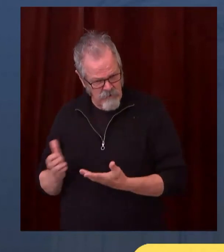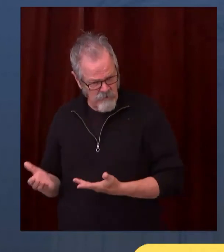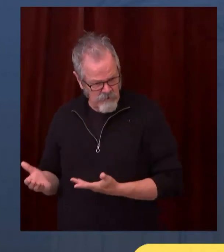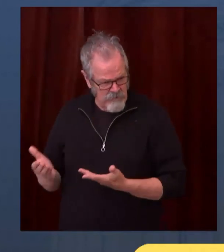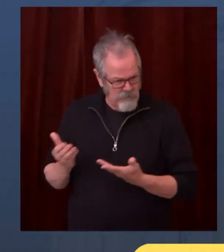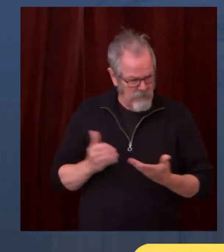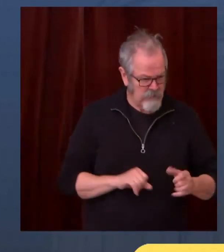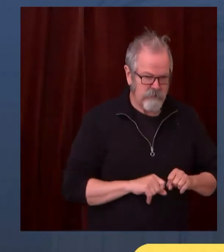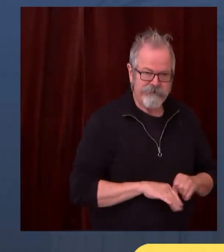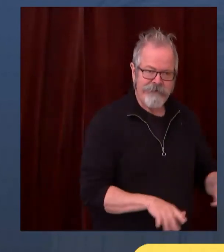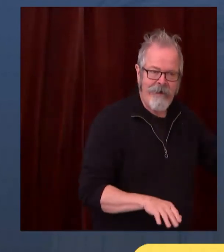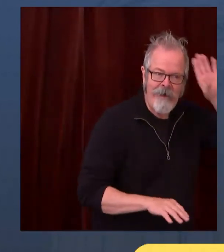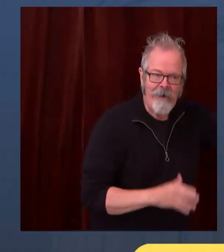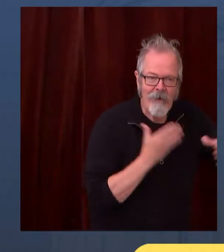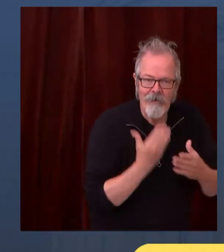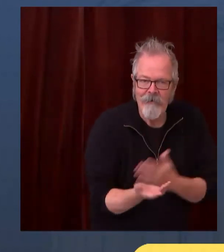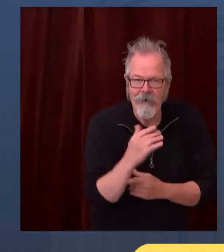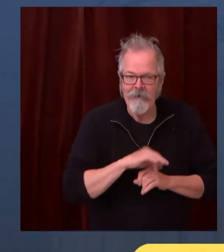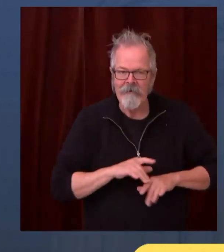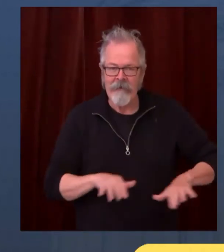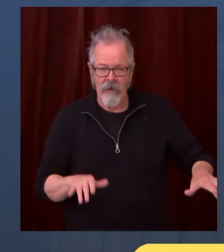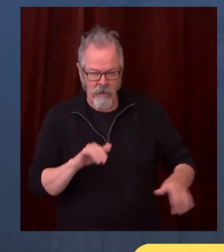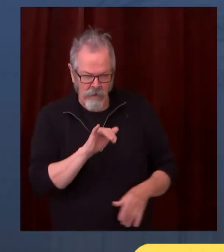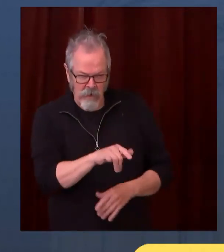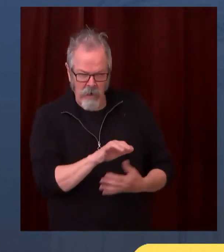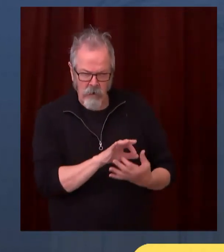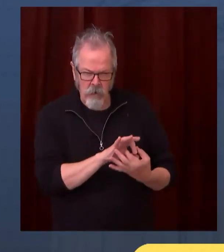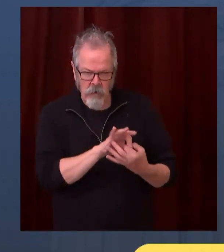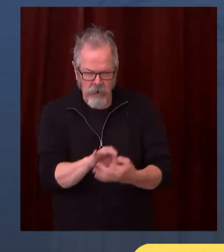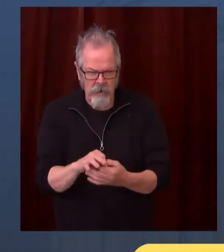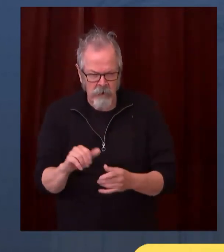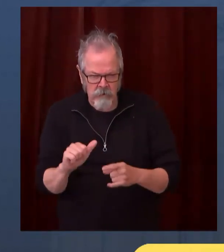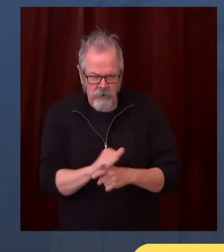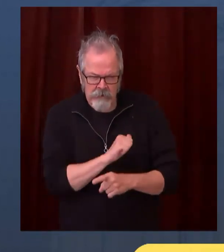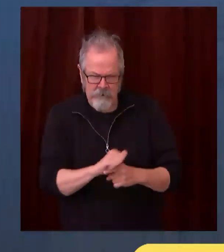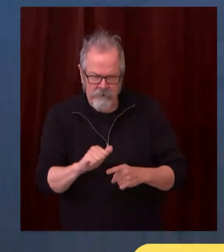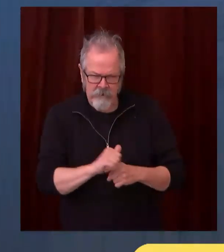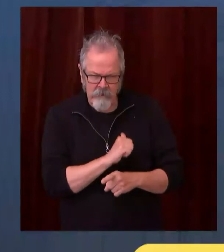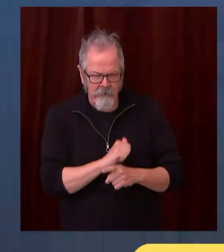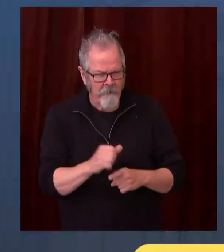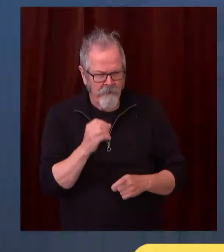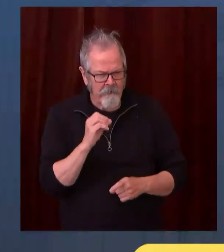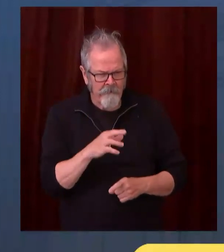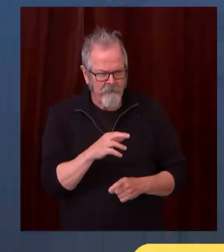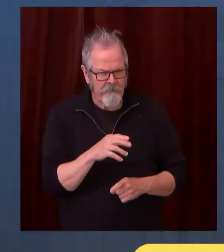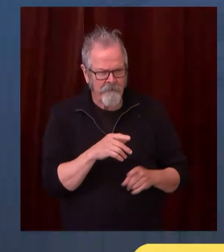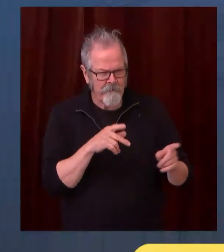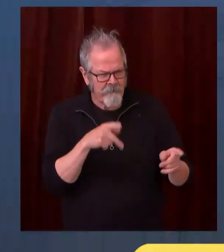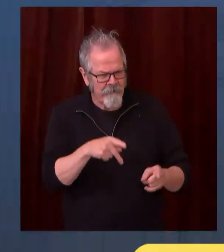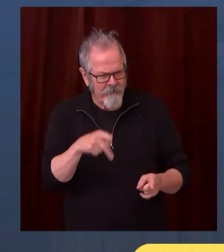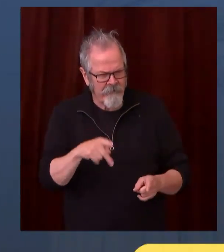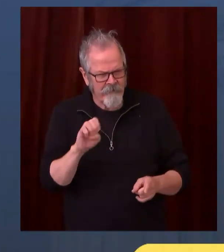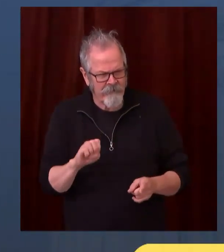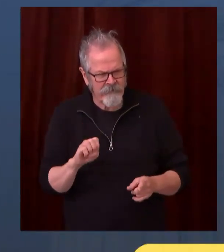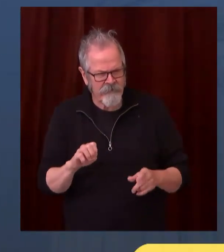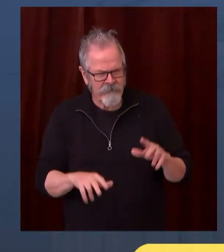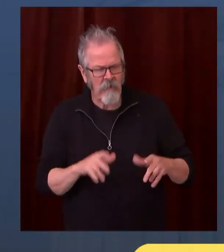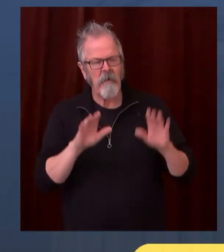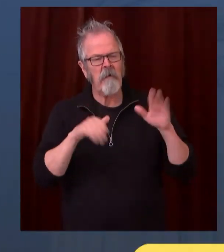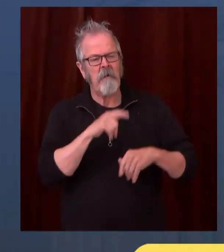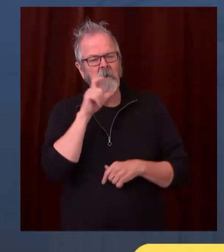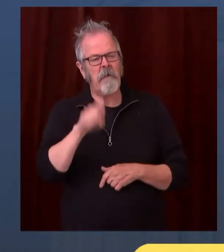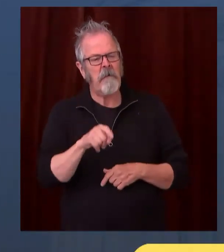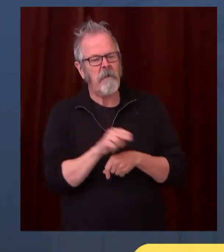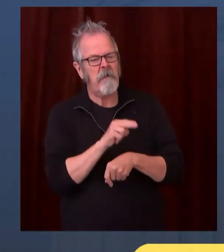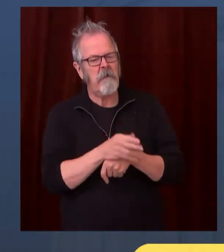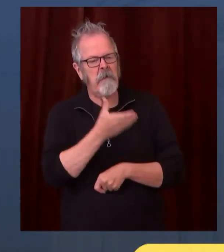Again, I think part of this is infections in community, and this is about all of us needing to work to keep the